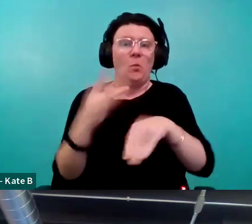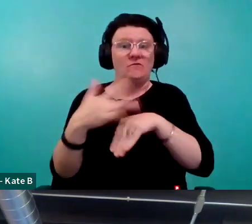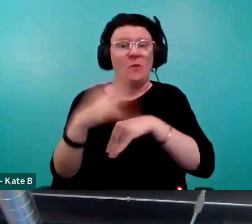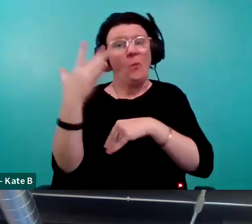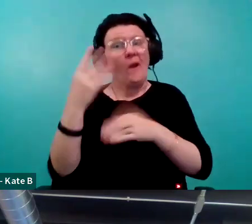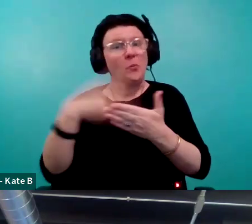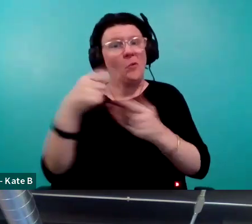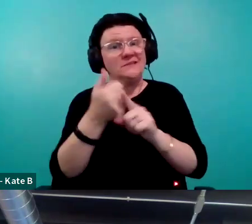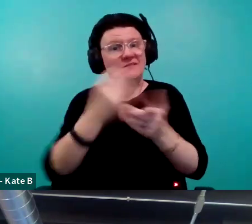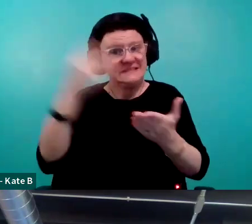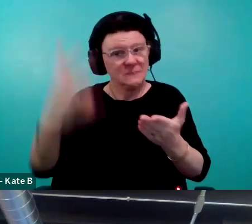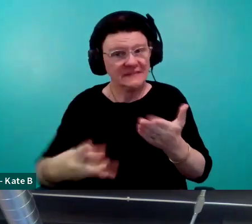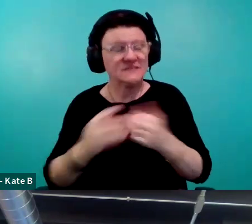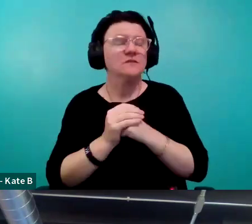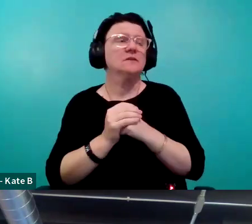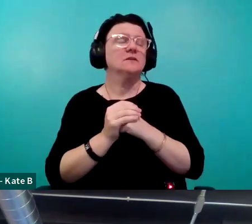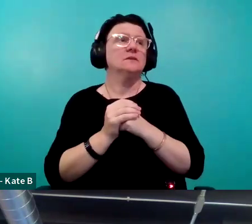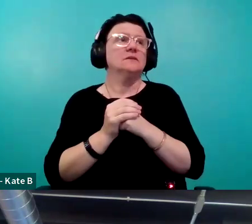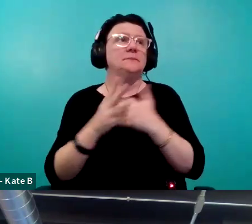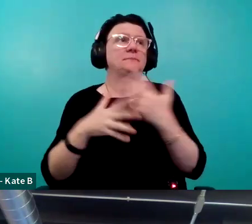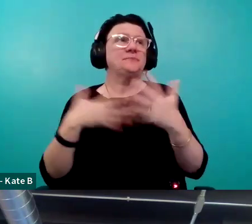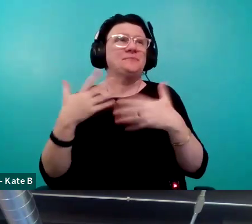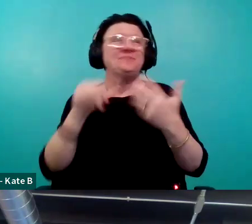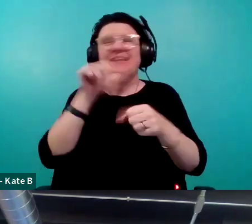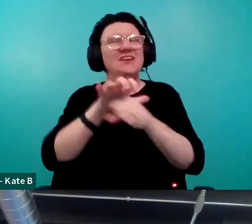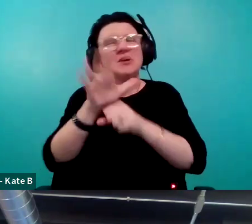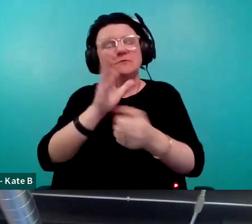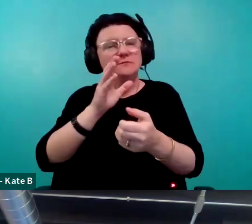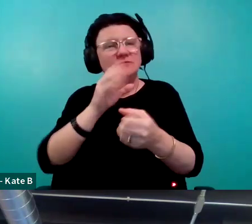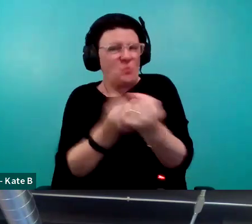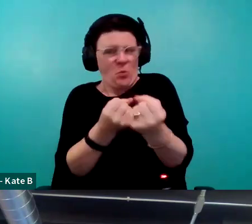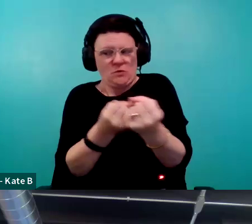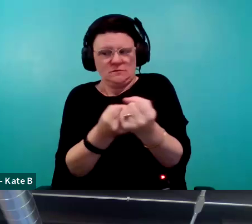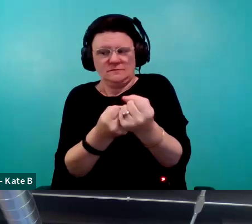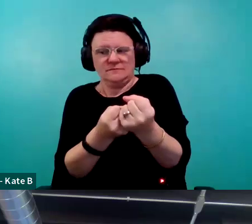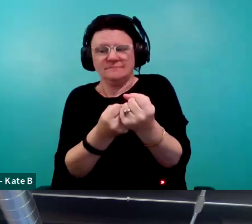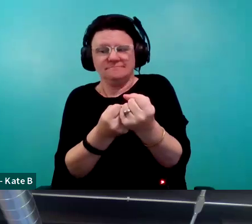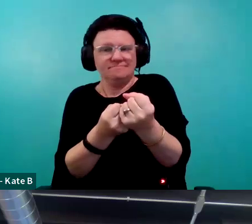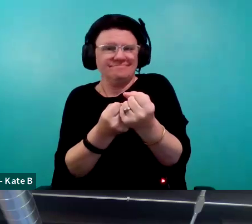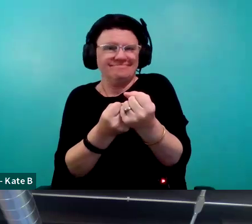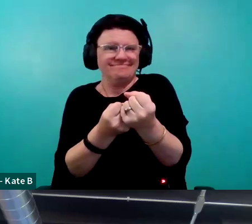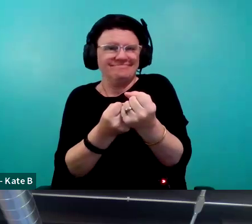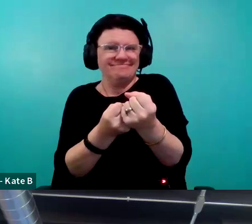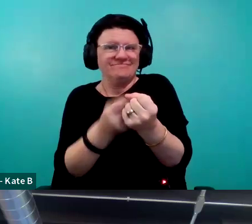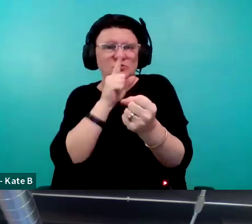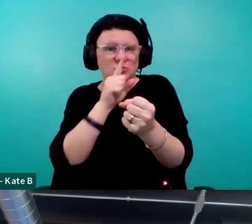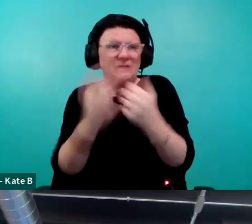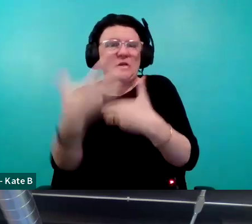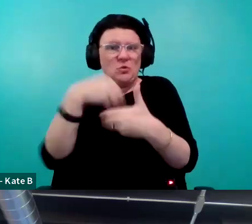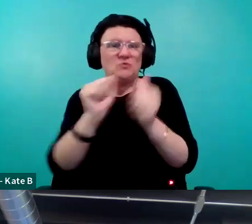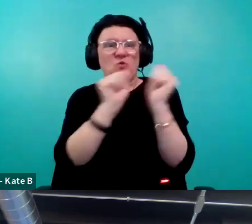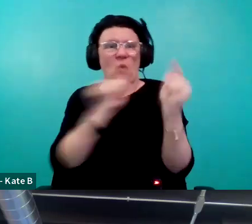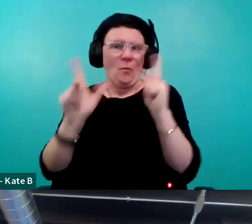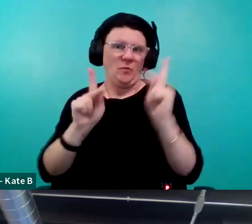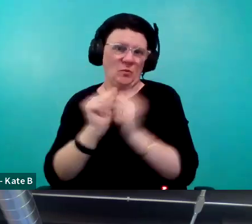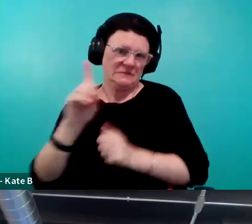expensive and there's not a lot of enough support to be inclusive to all types of